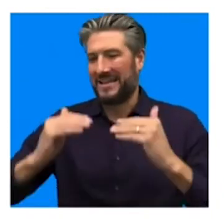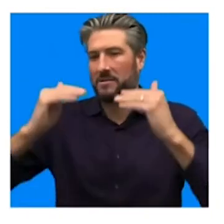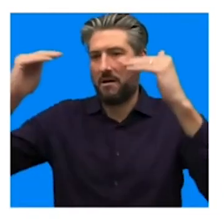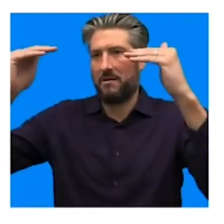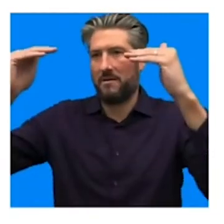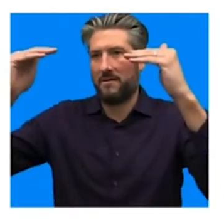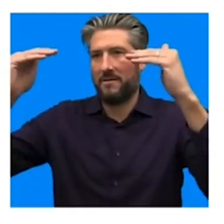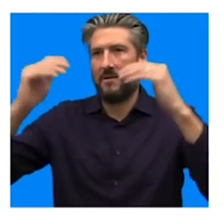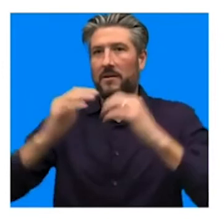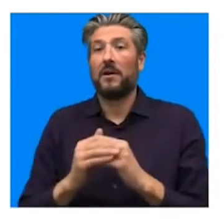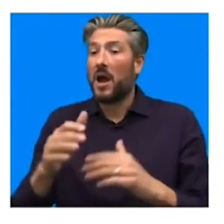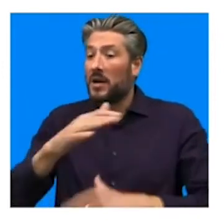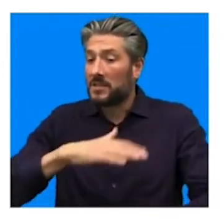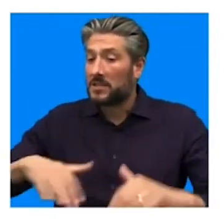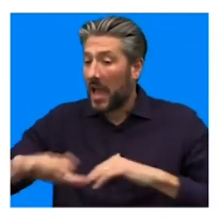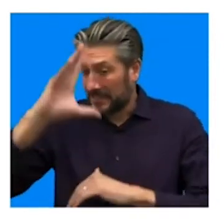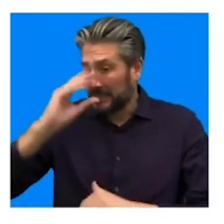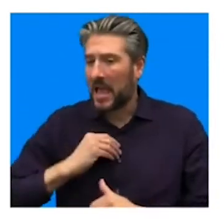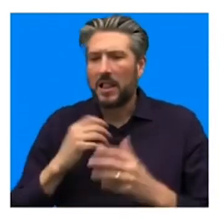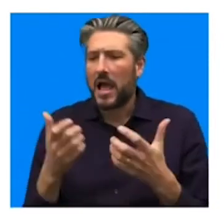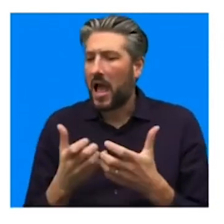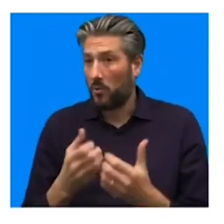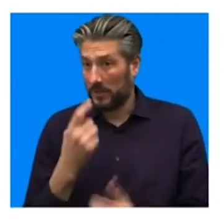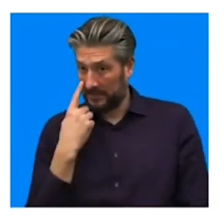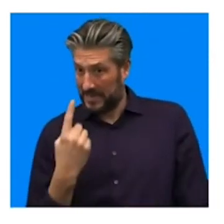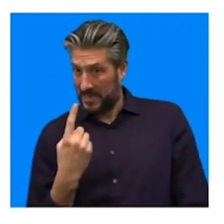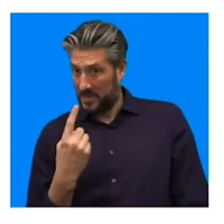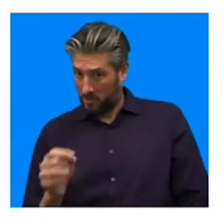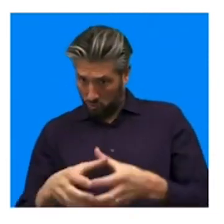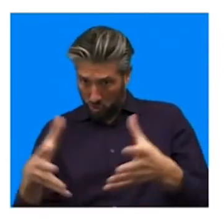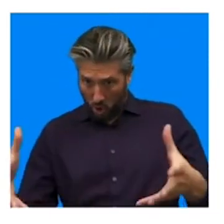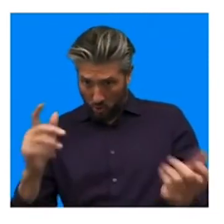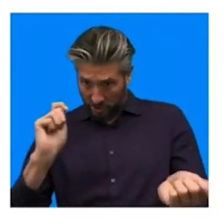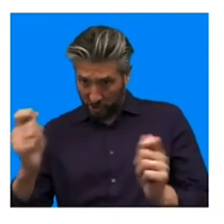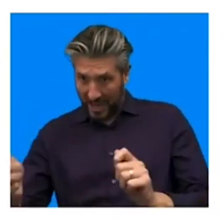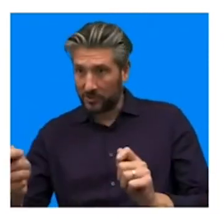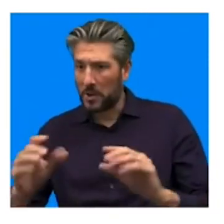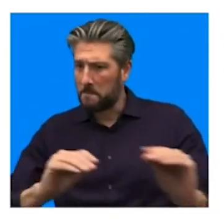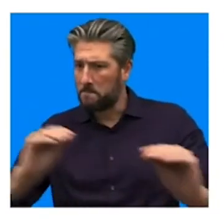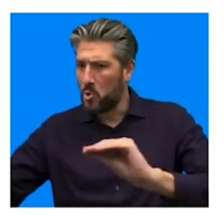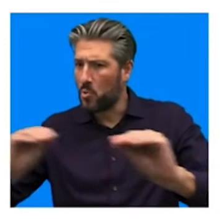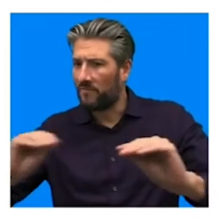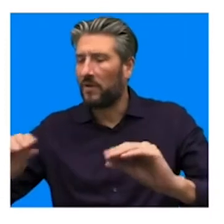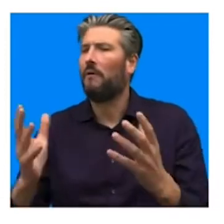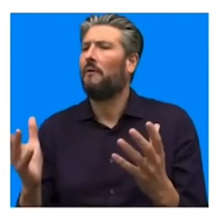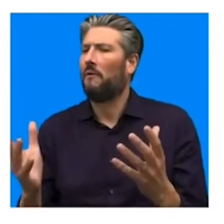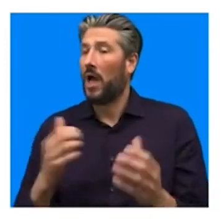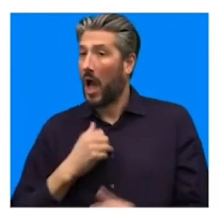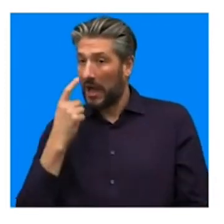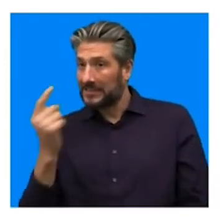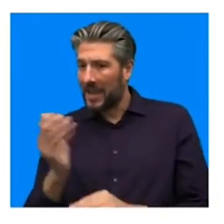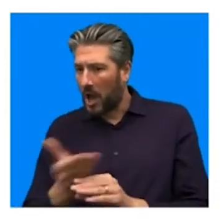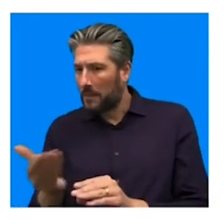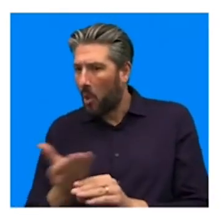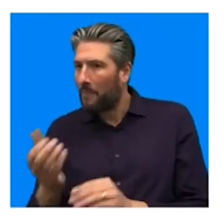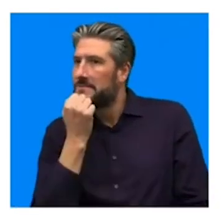look at how society is growing, moving, changing. I look at unemployment rates, I look at